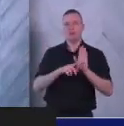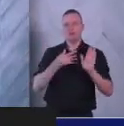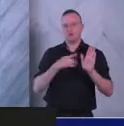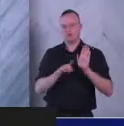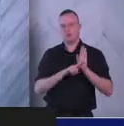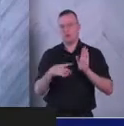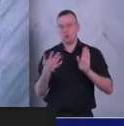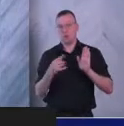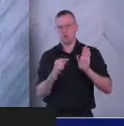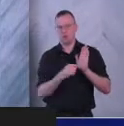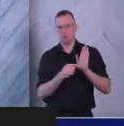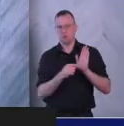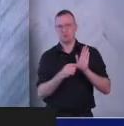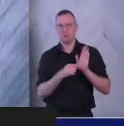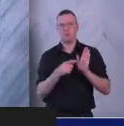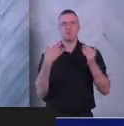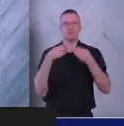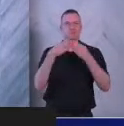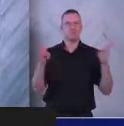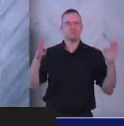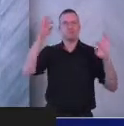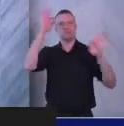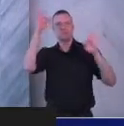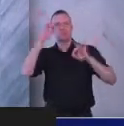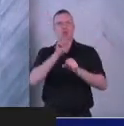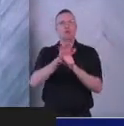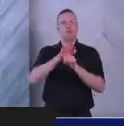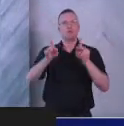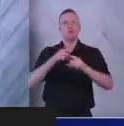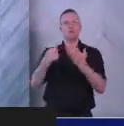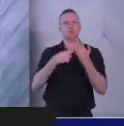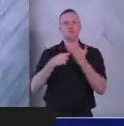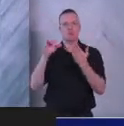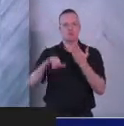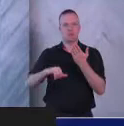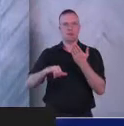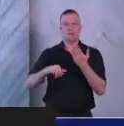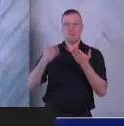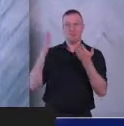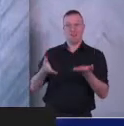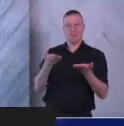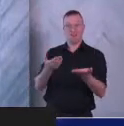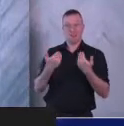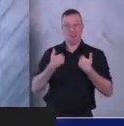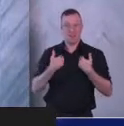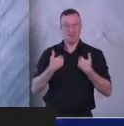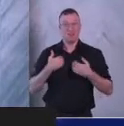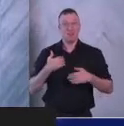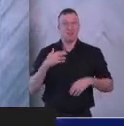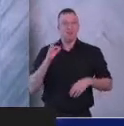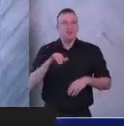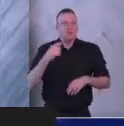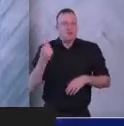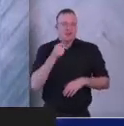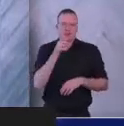is the fact that it's just still widely unknown. There aren't enough people talking about it. The fact that this exists is just something that's not